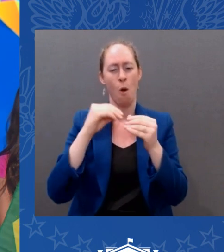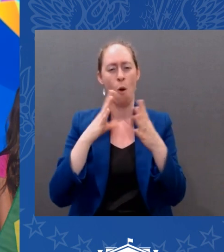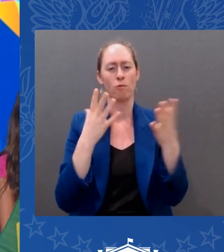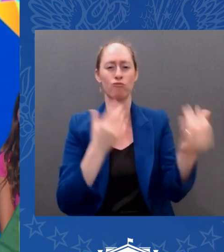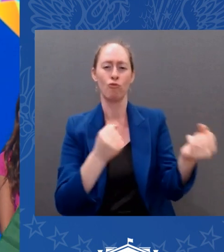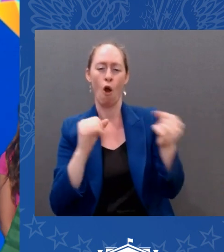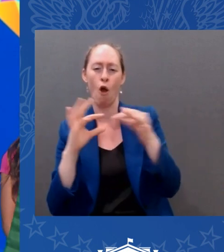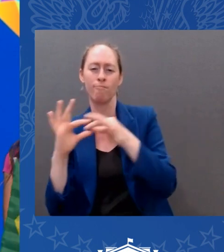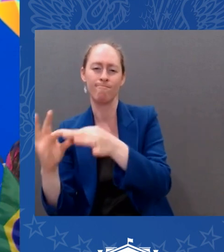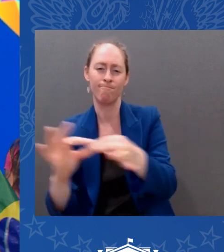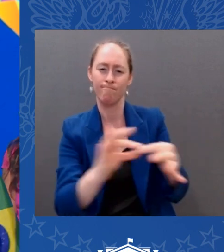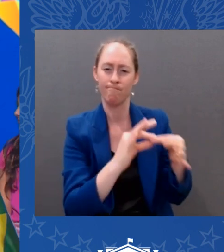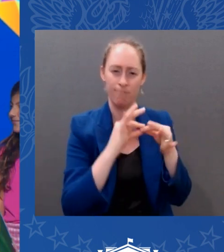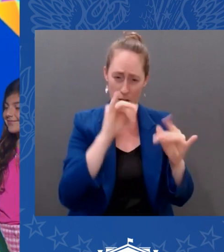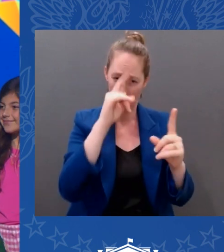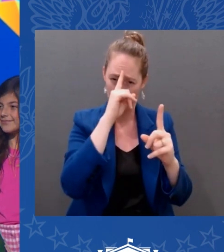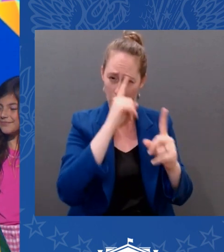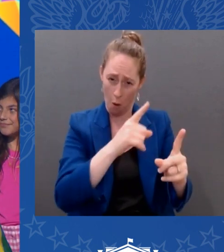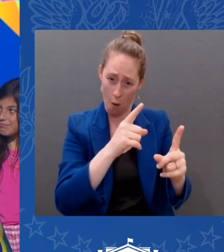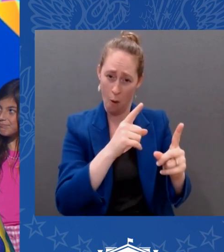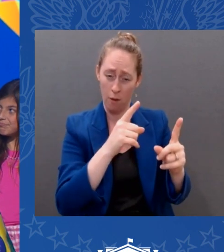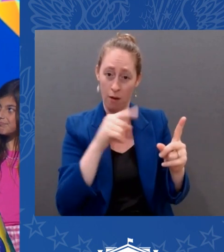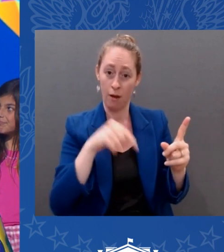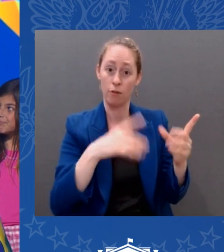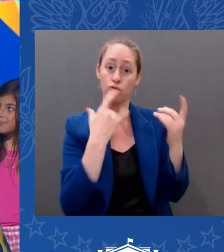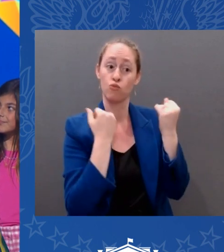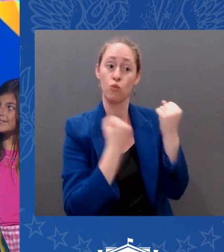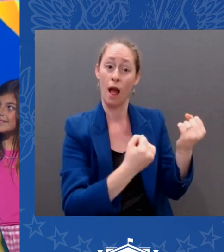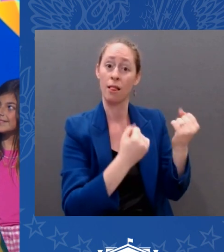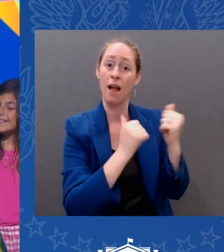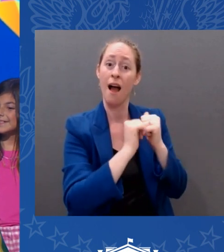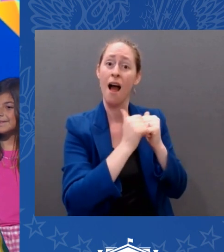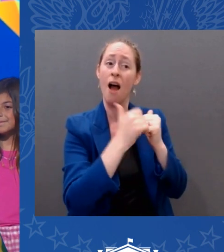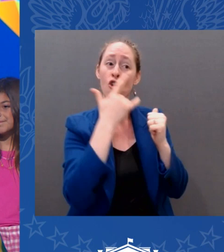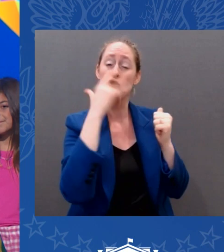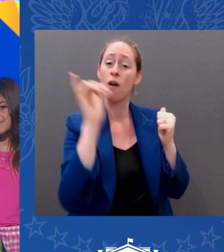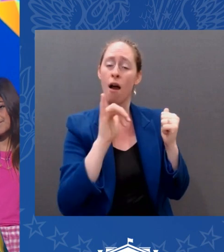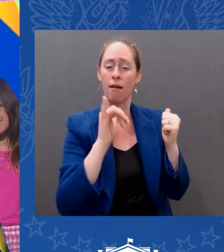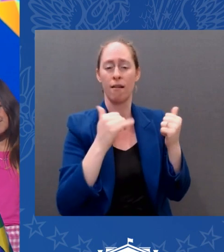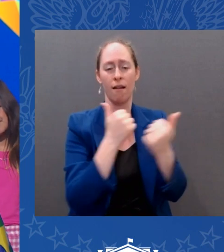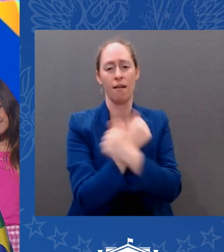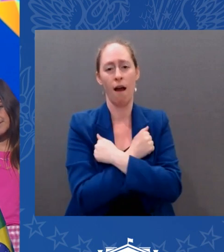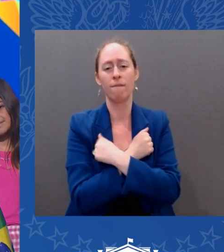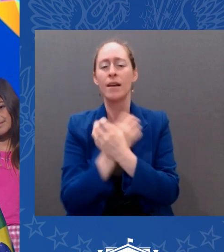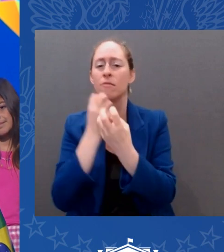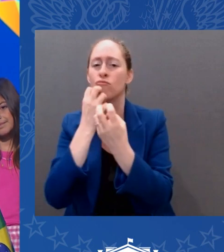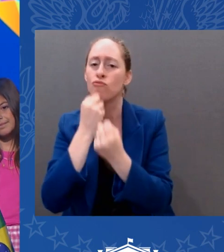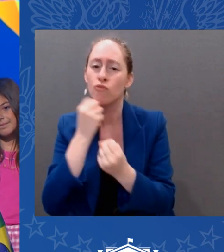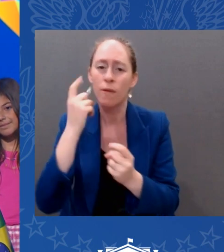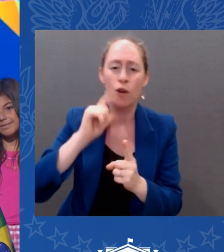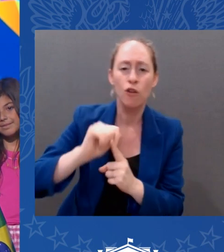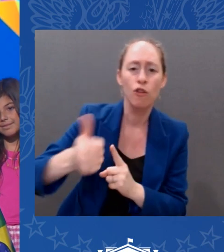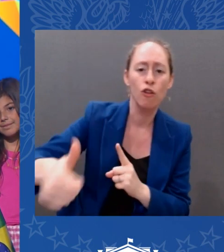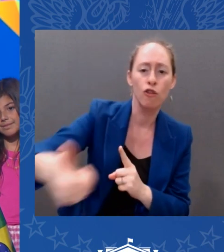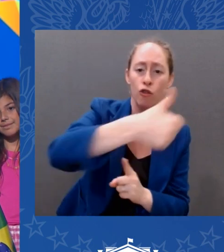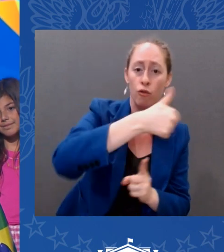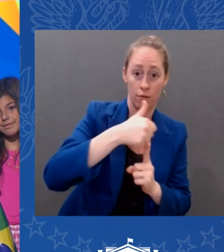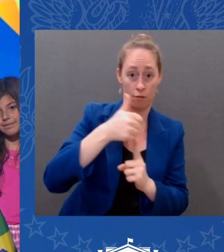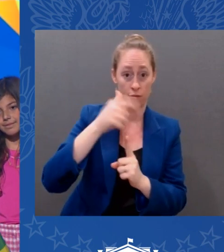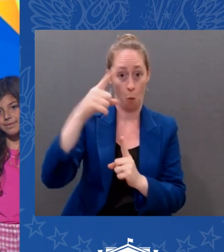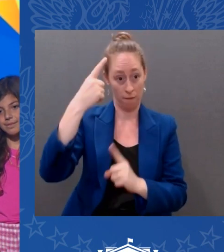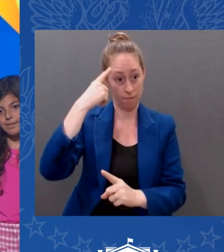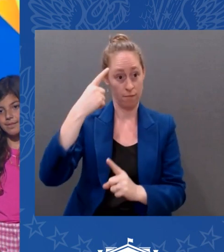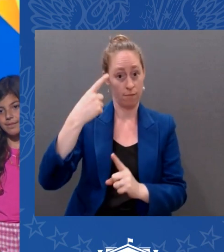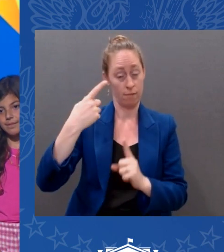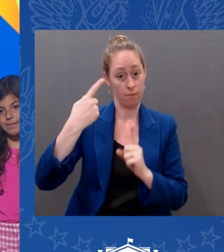This is what we are called to do urgently for ourselves and for our neighbors, for our nations and for our planet. It is now